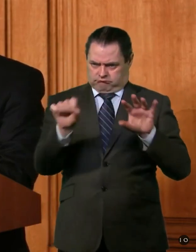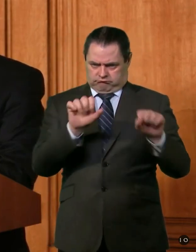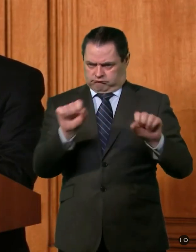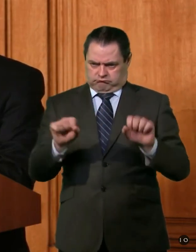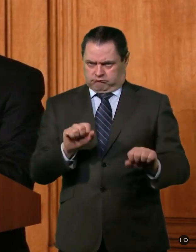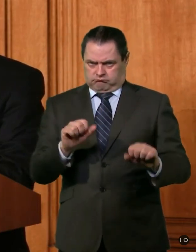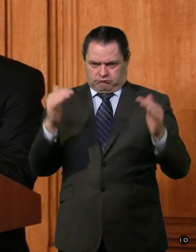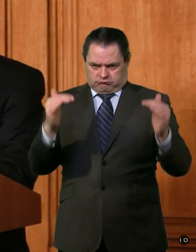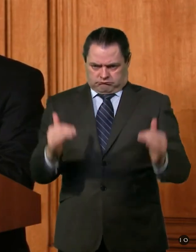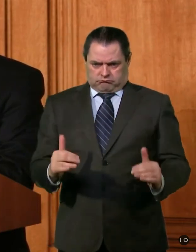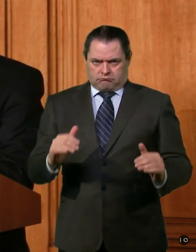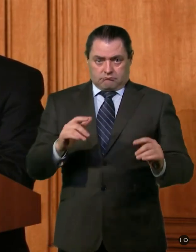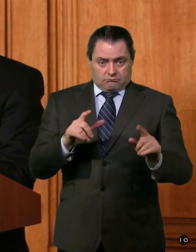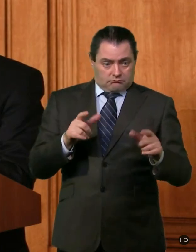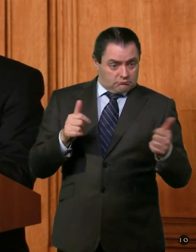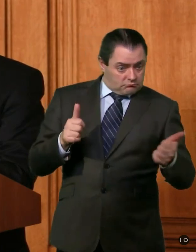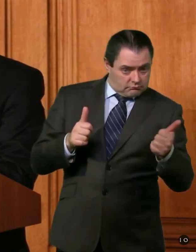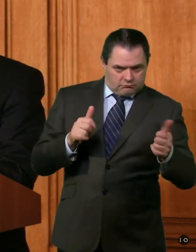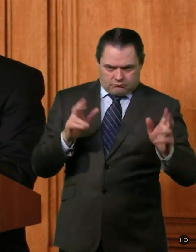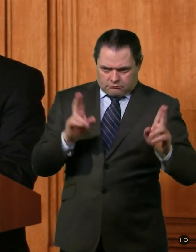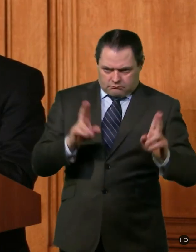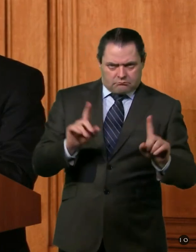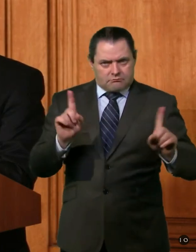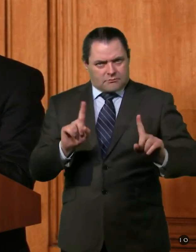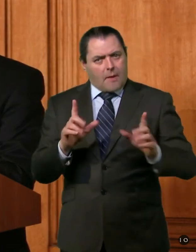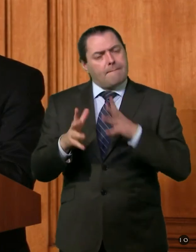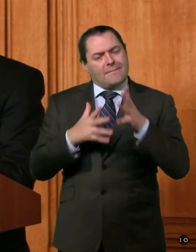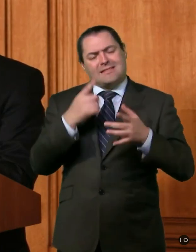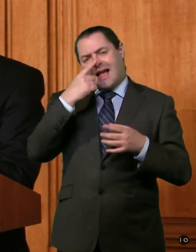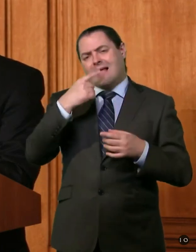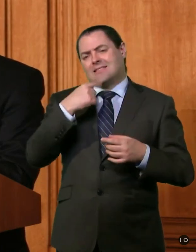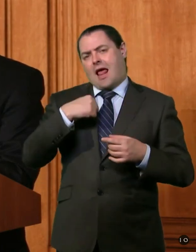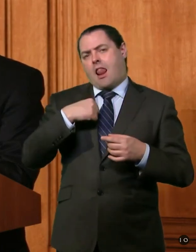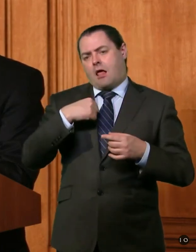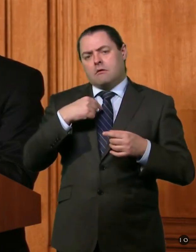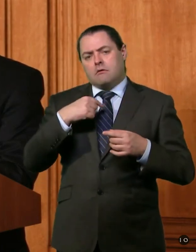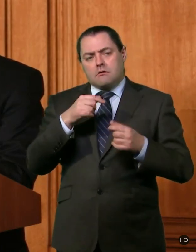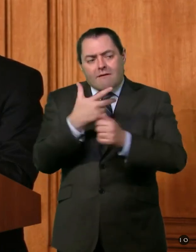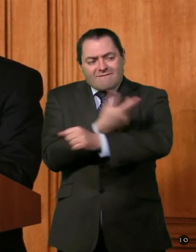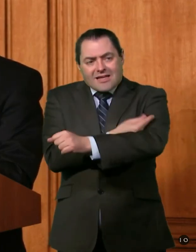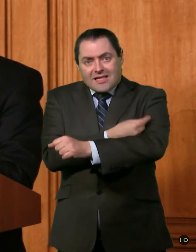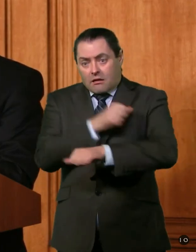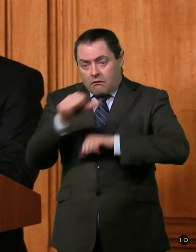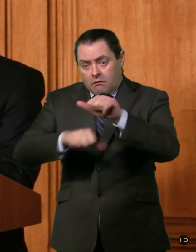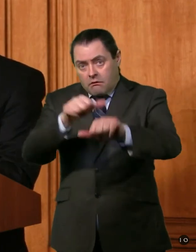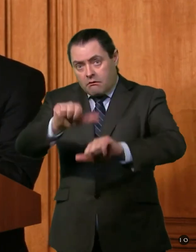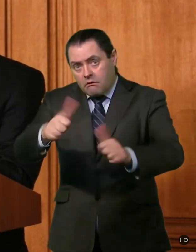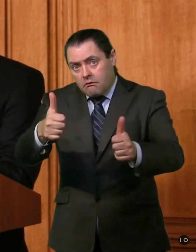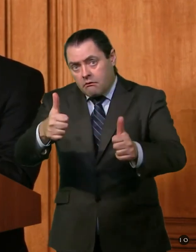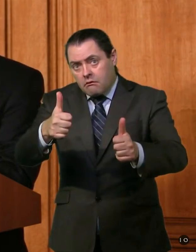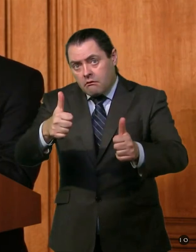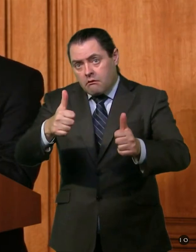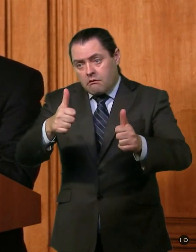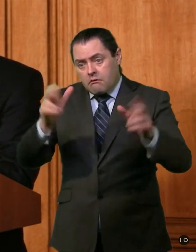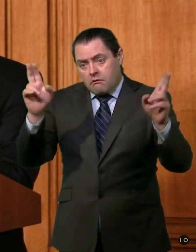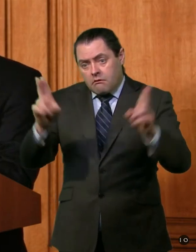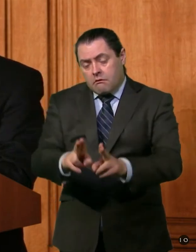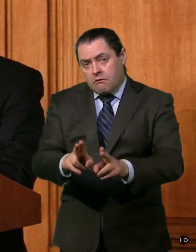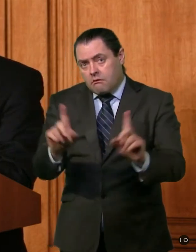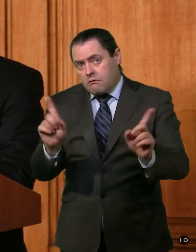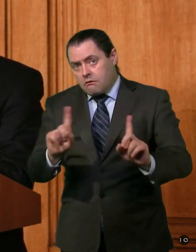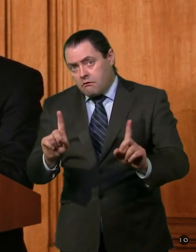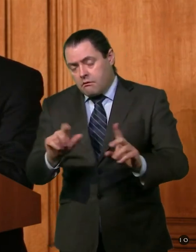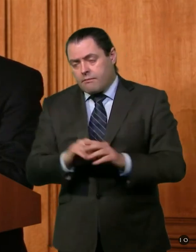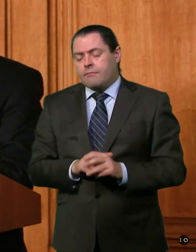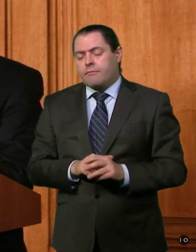our vaccine programme is being effective. That signal will begin with infections, but over time